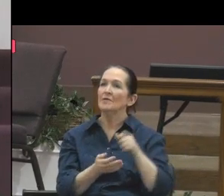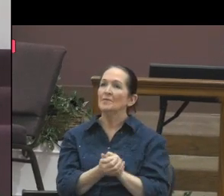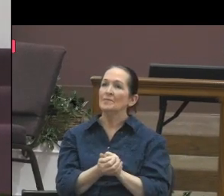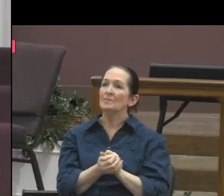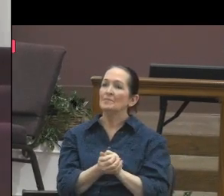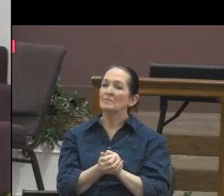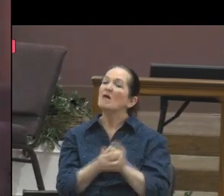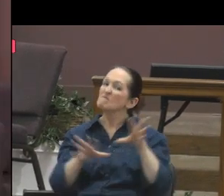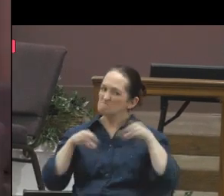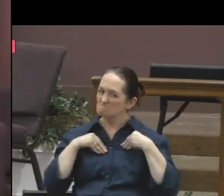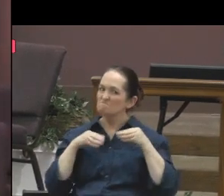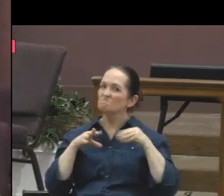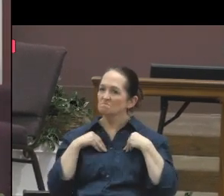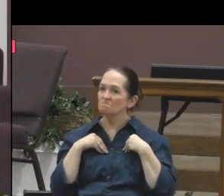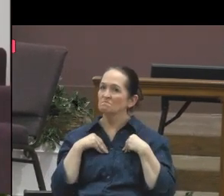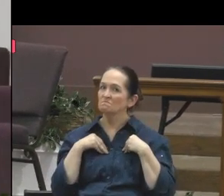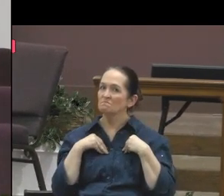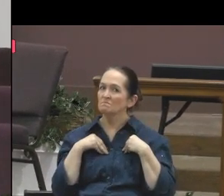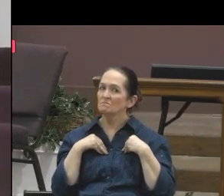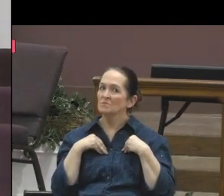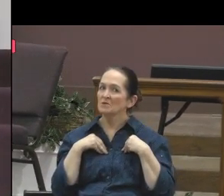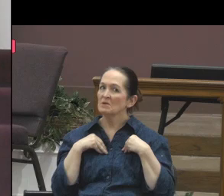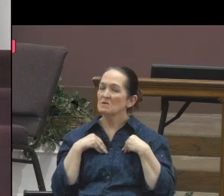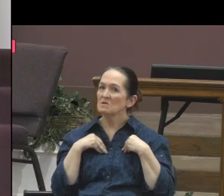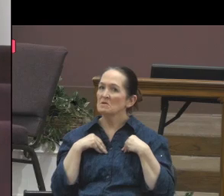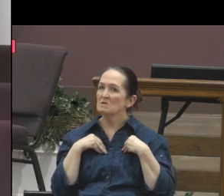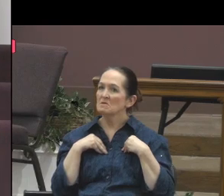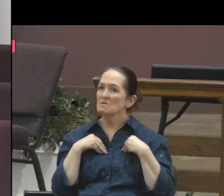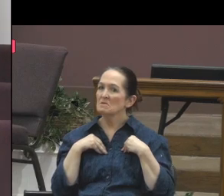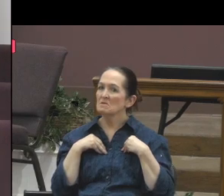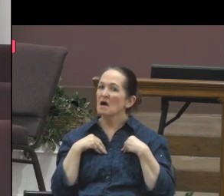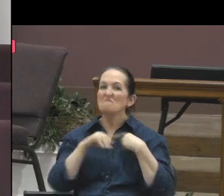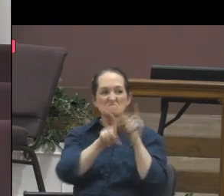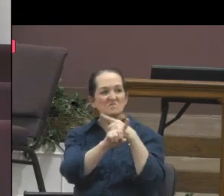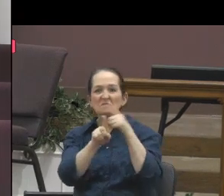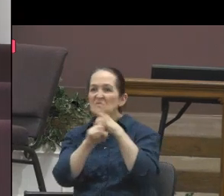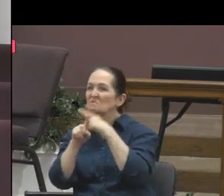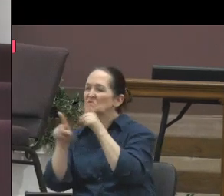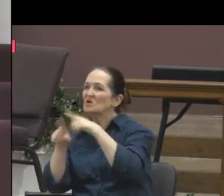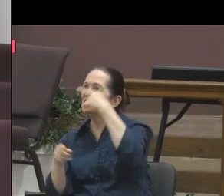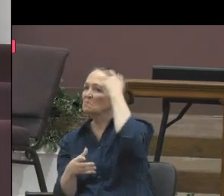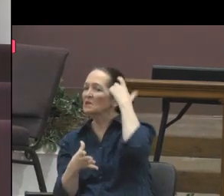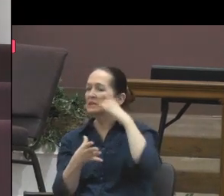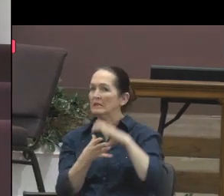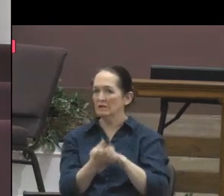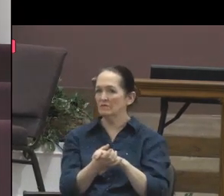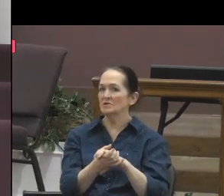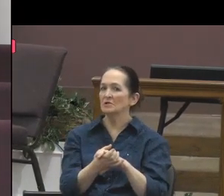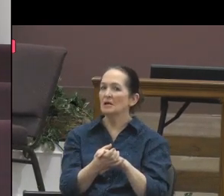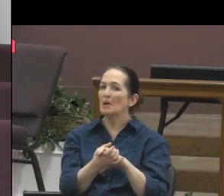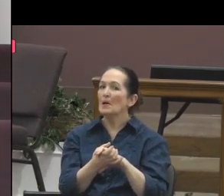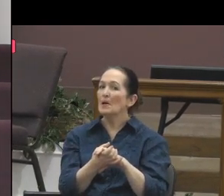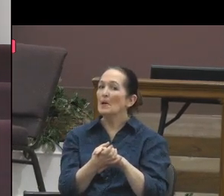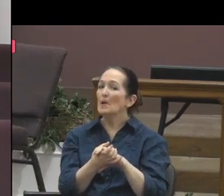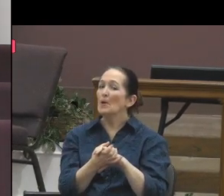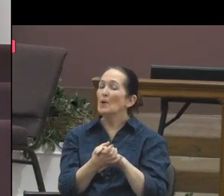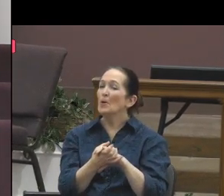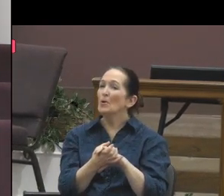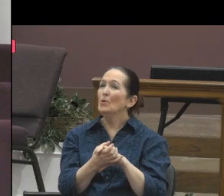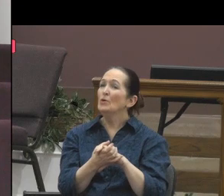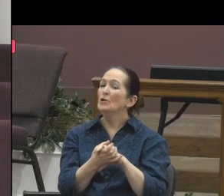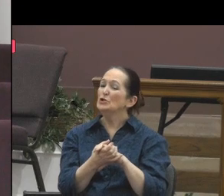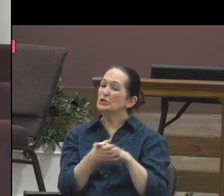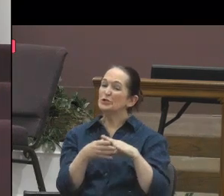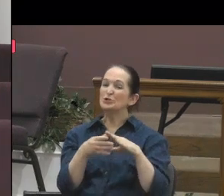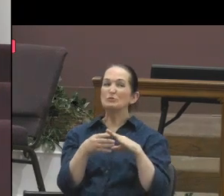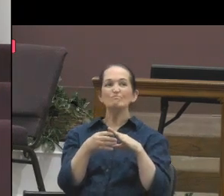of acceptance of varied beliefs just in order to sustain some type